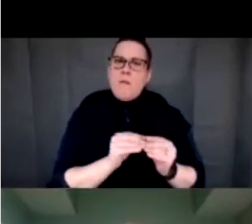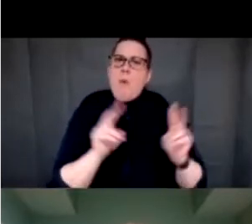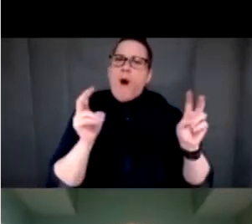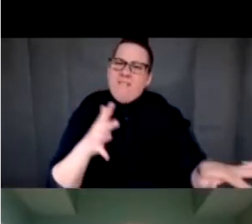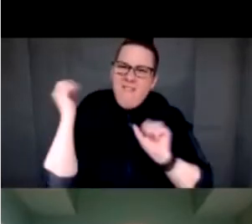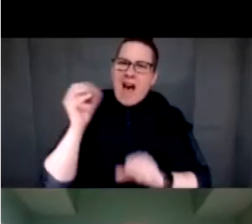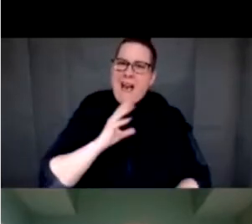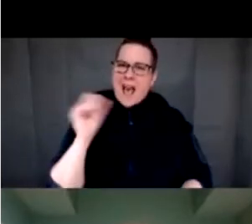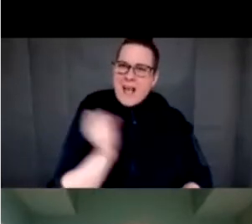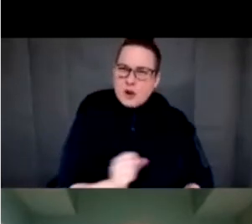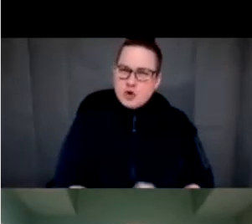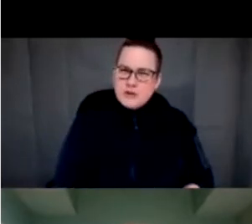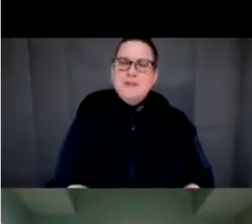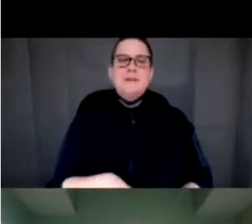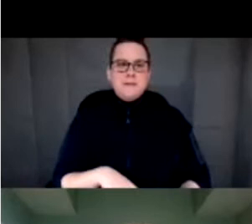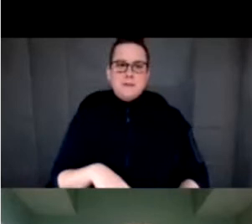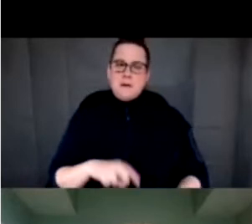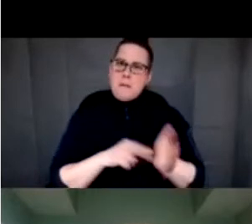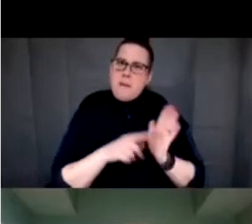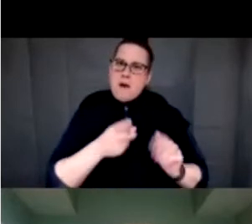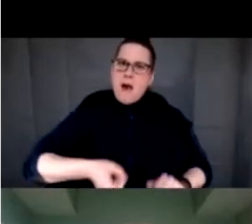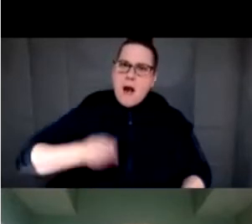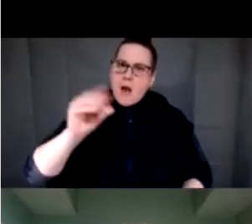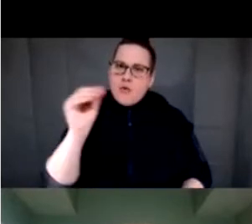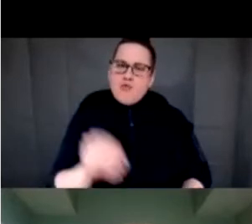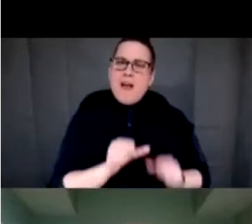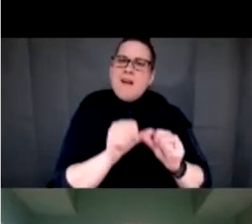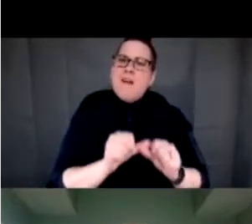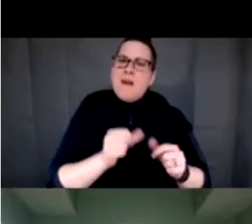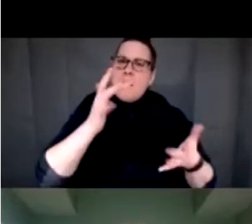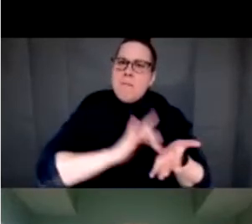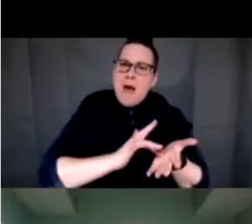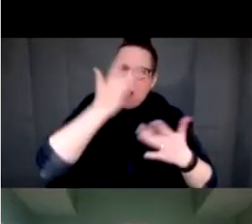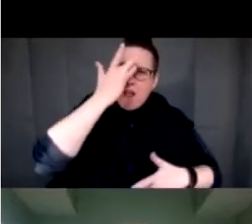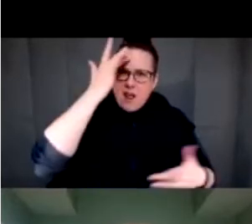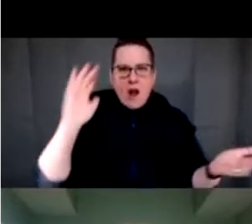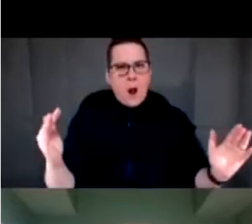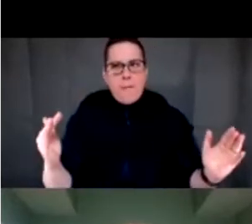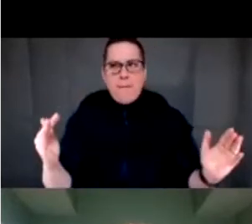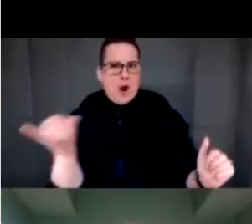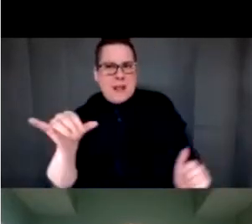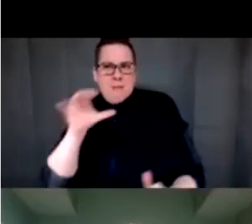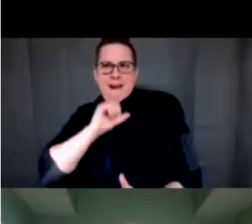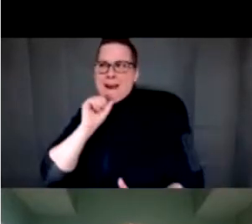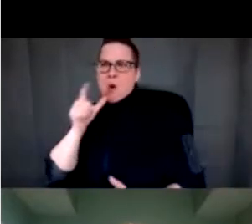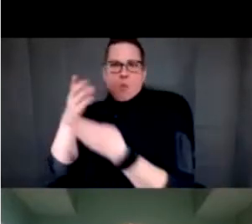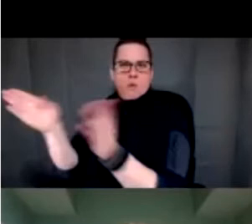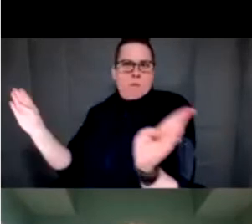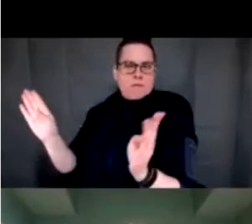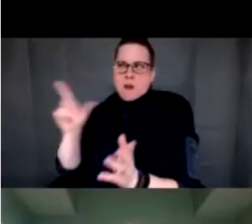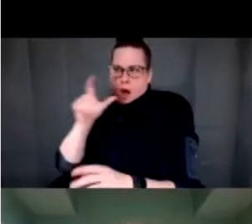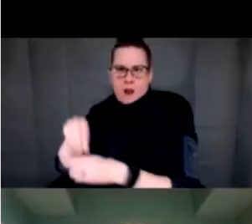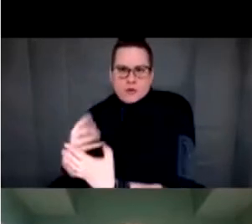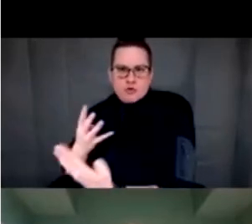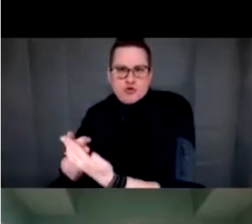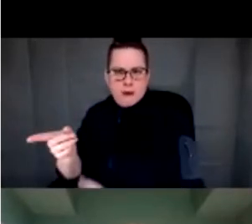aging, such that they have high rates of chronic medical illness compared with their age-matched peers who live in the community,